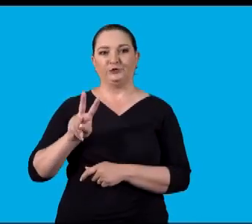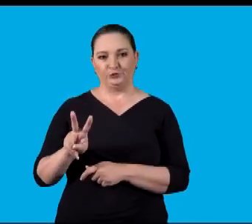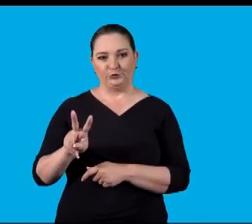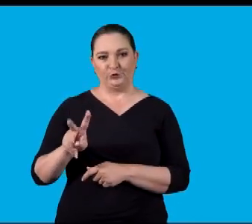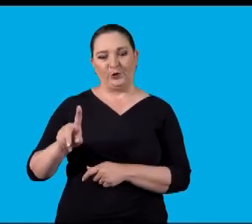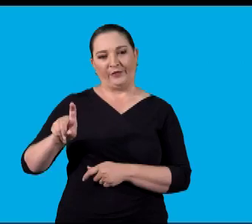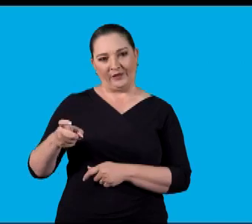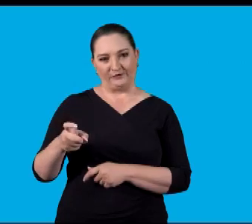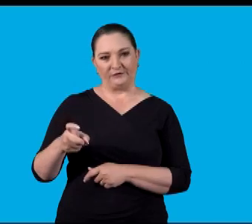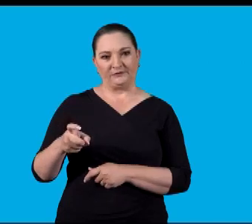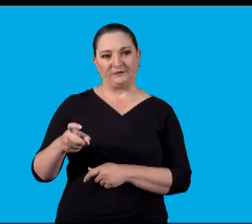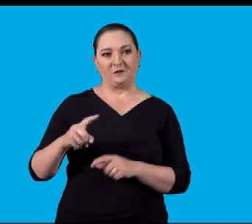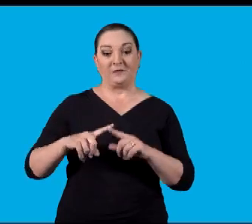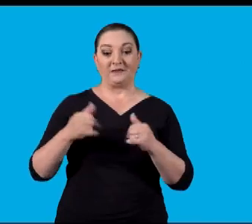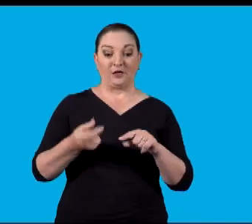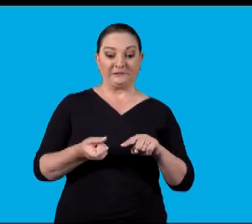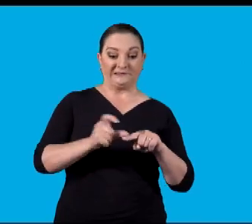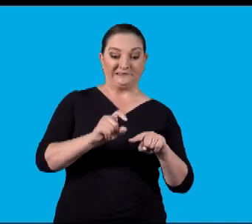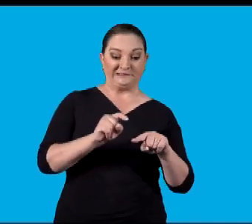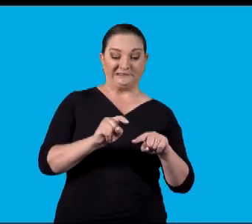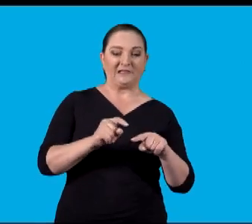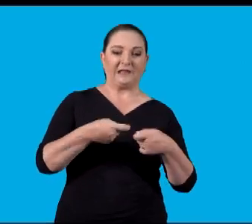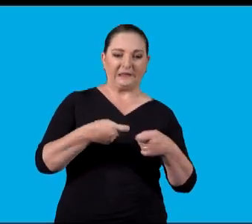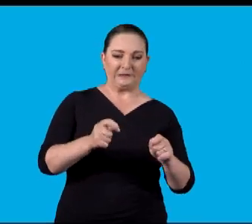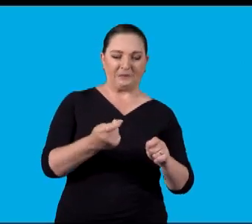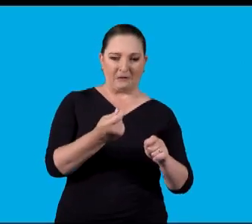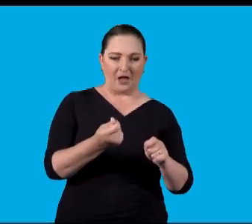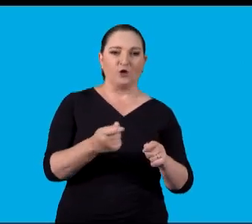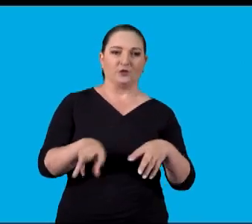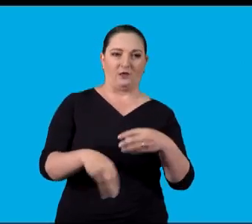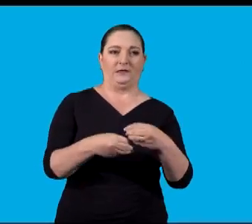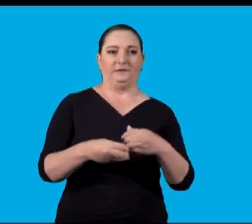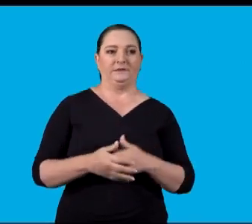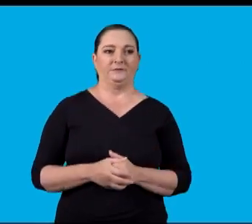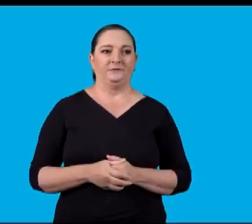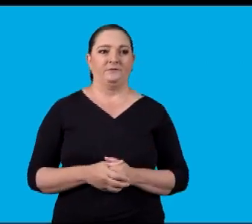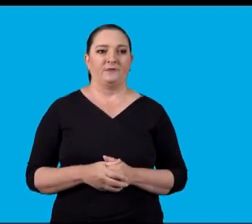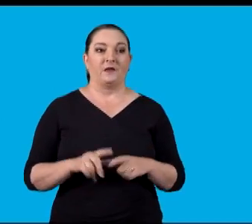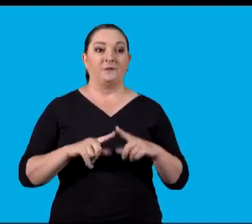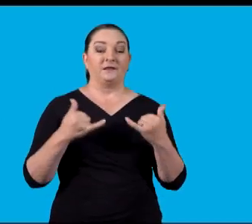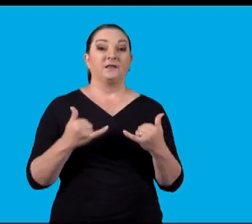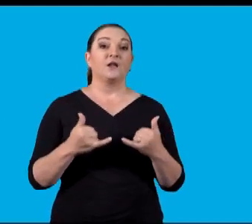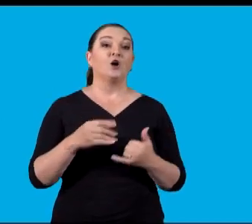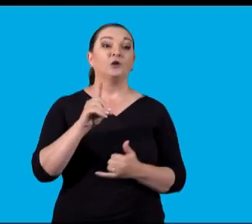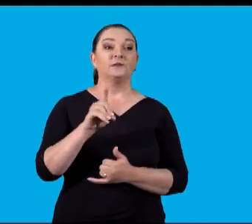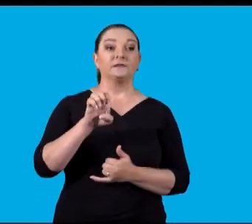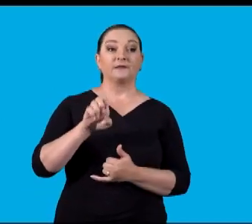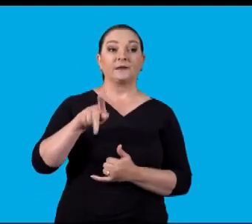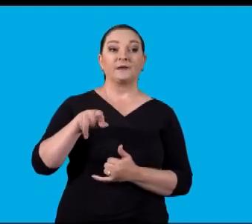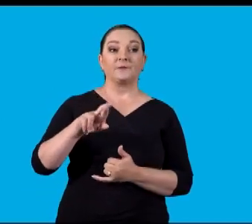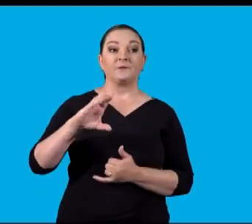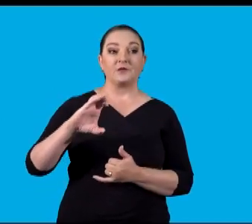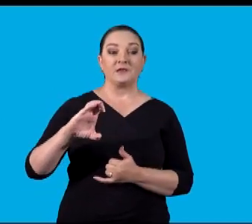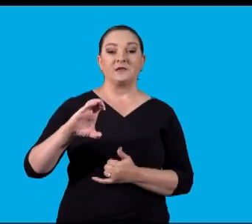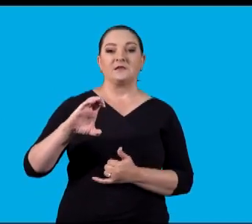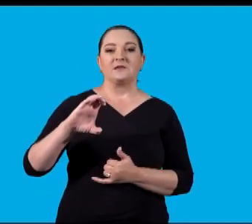252,000. We're adding the interest expense amount. Then we also come to depreciation. Then we